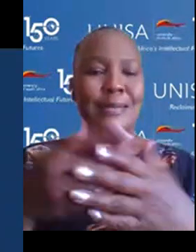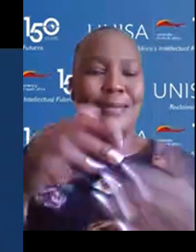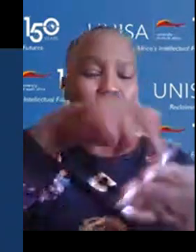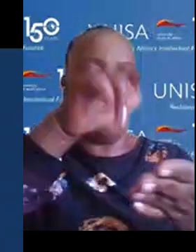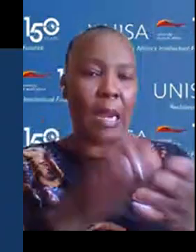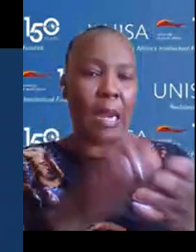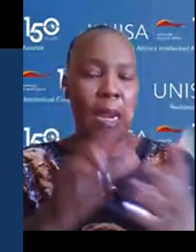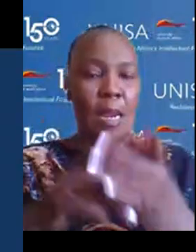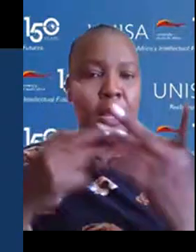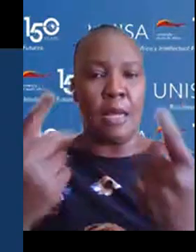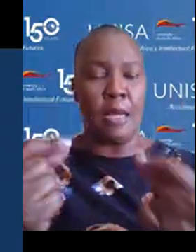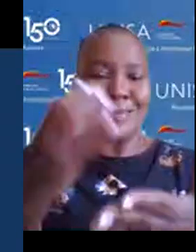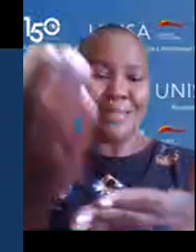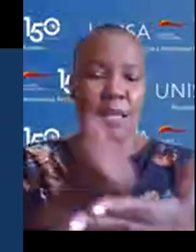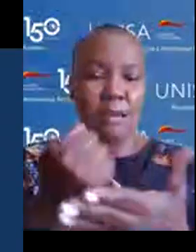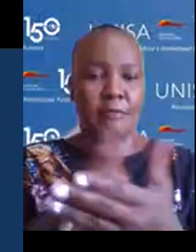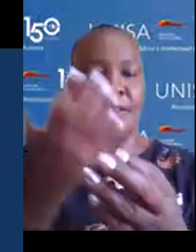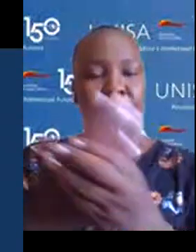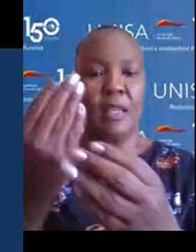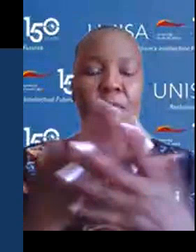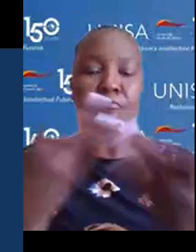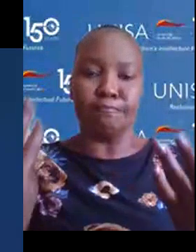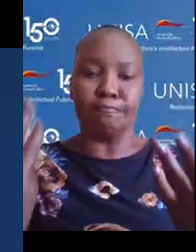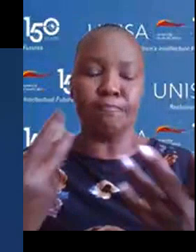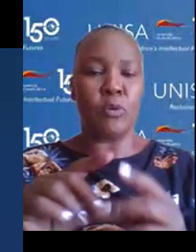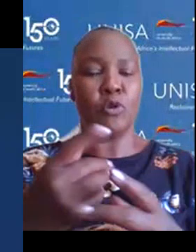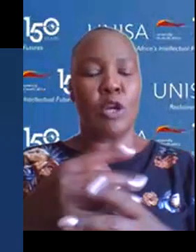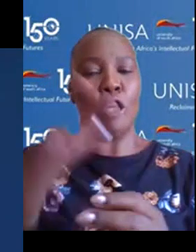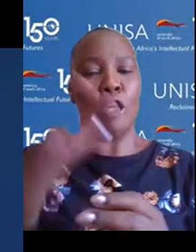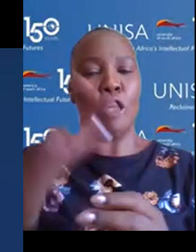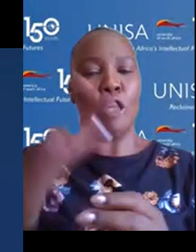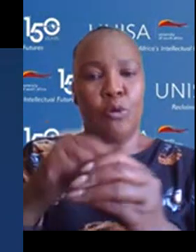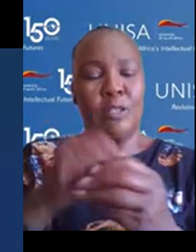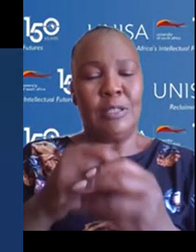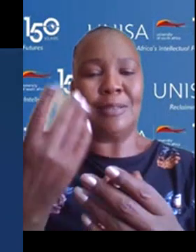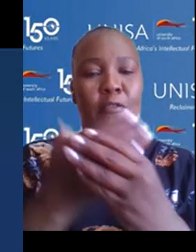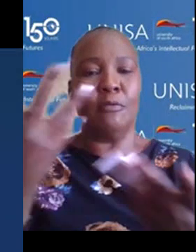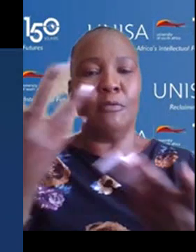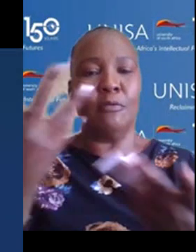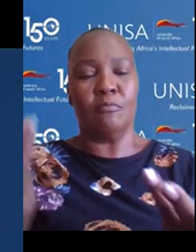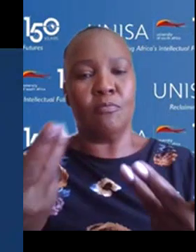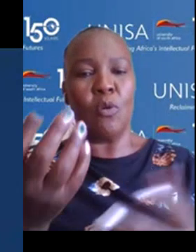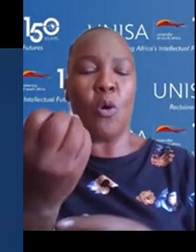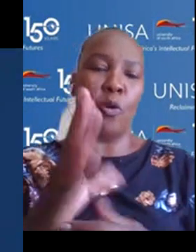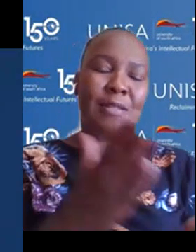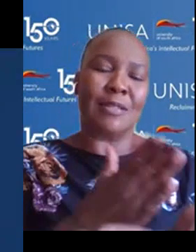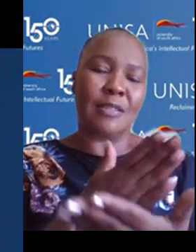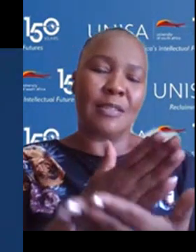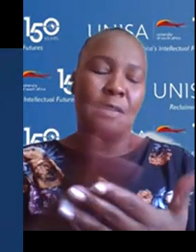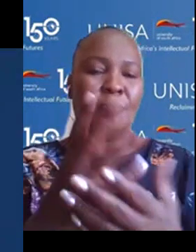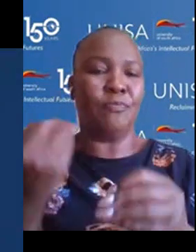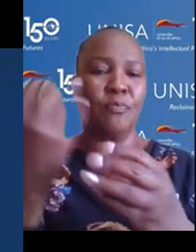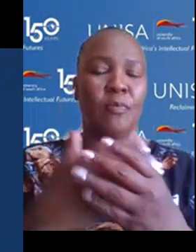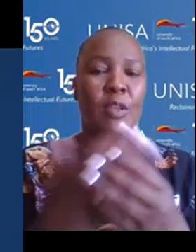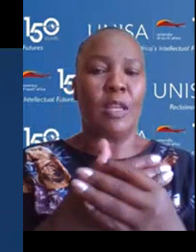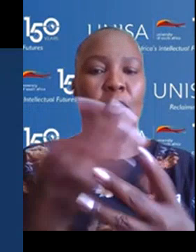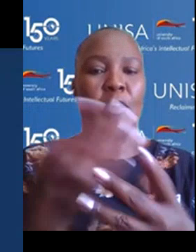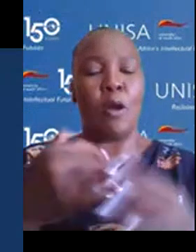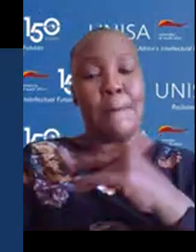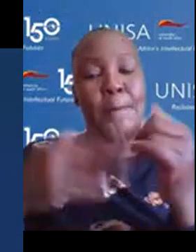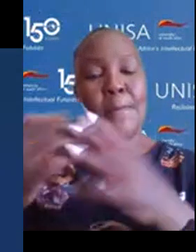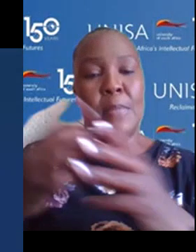does can be saved as a file, which you can then store inside a folder or subfolders, and you can pretty much build